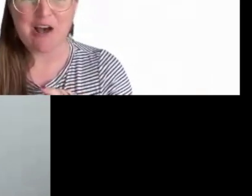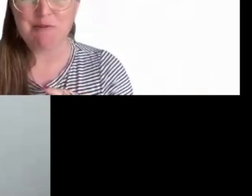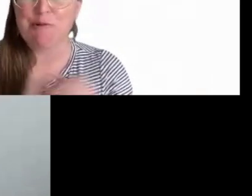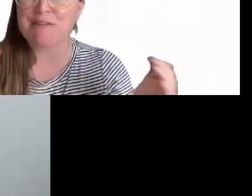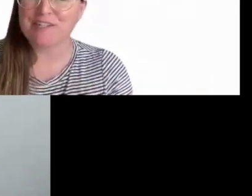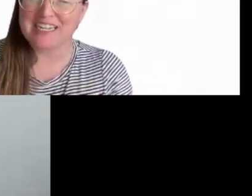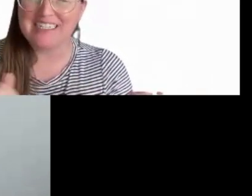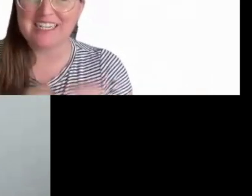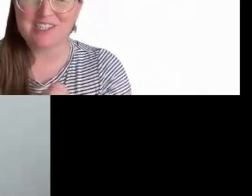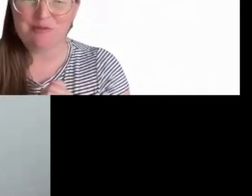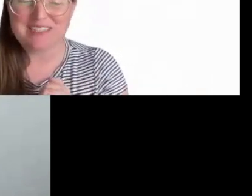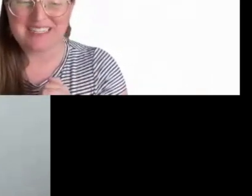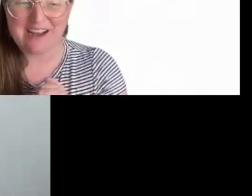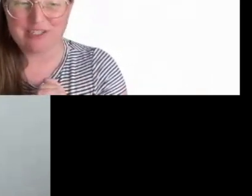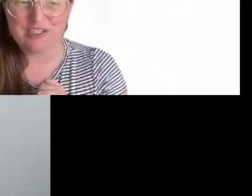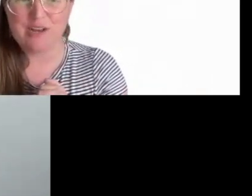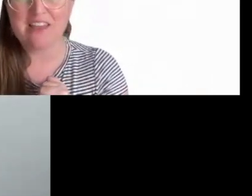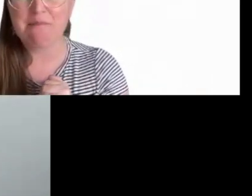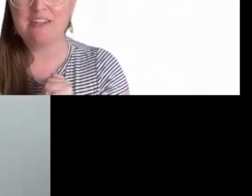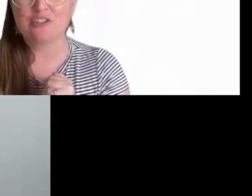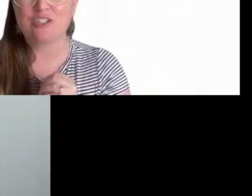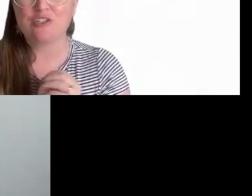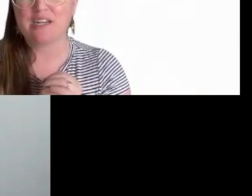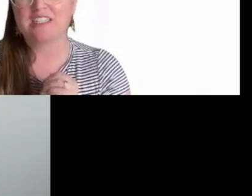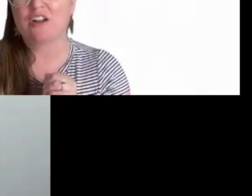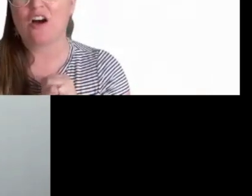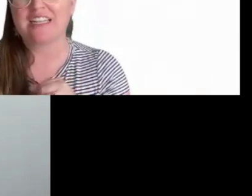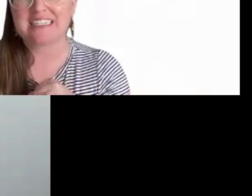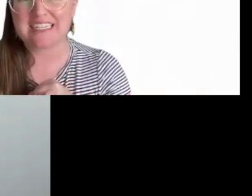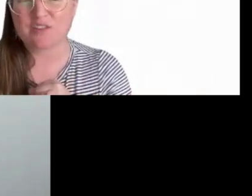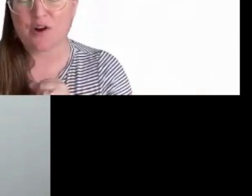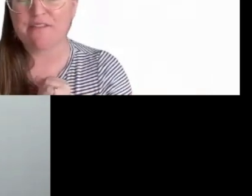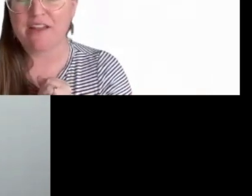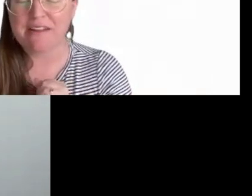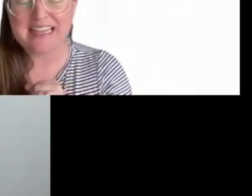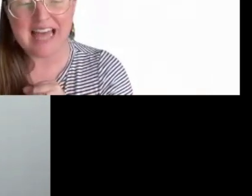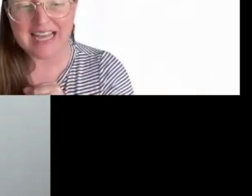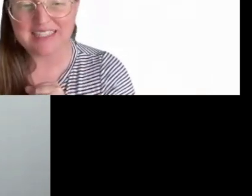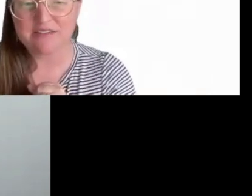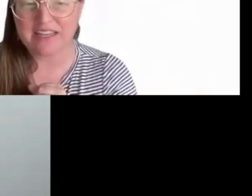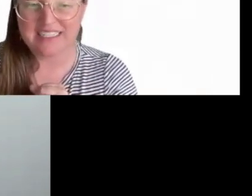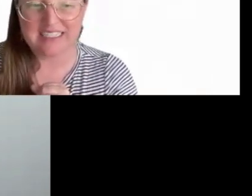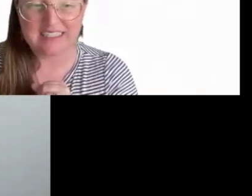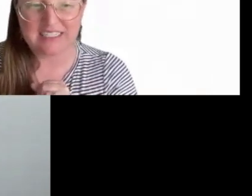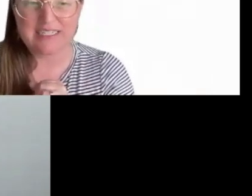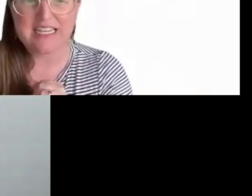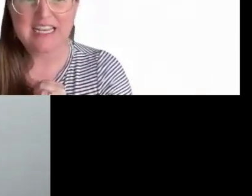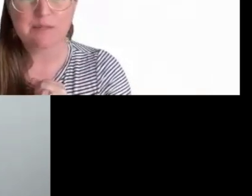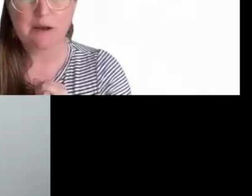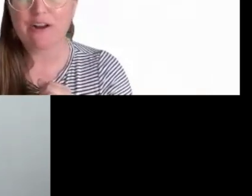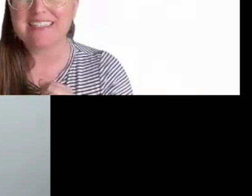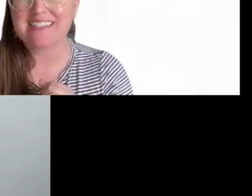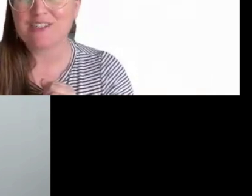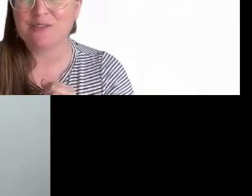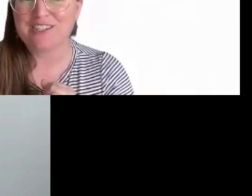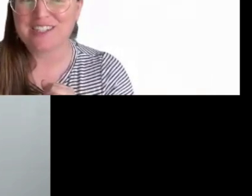SED. The recording for today's session will be sent out to you, and then make sure to join us on August 6th for our very last event in this series.